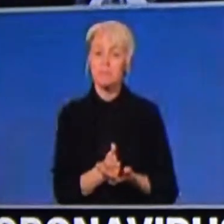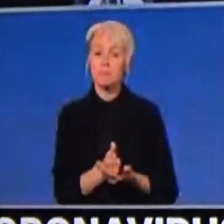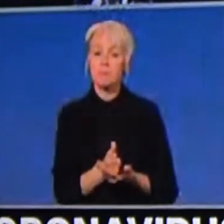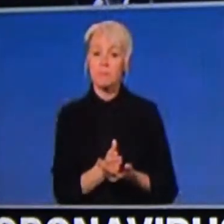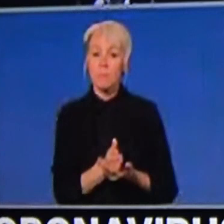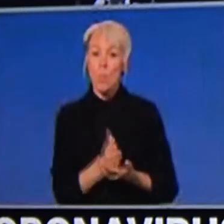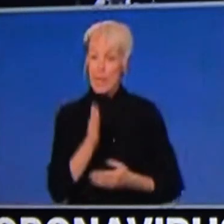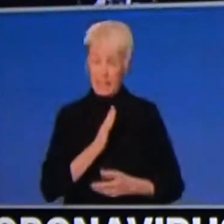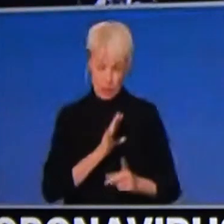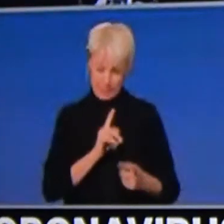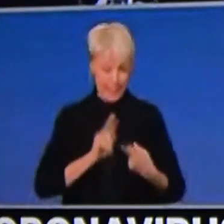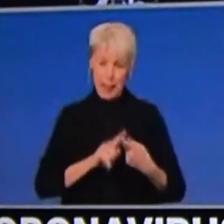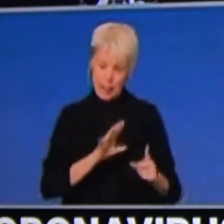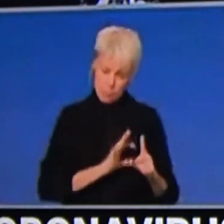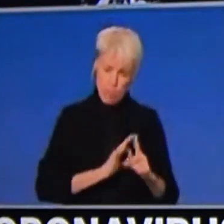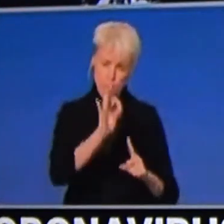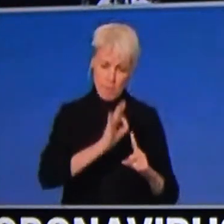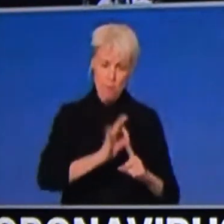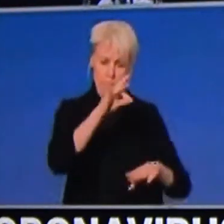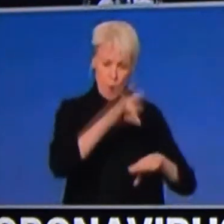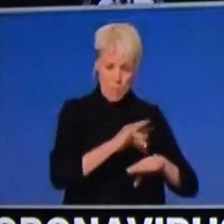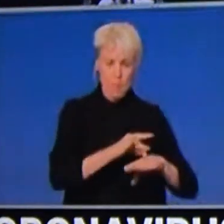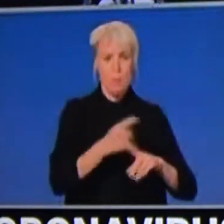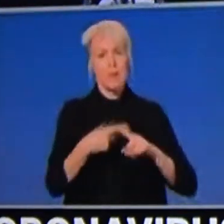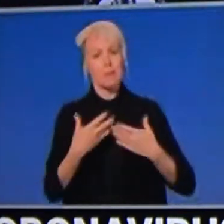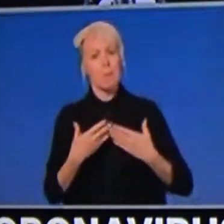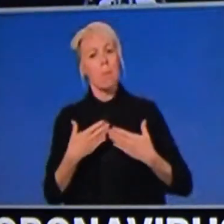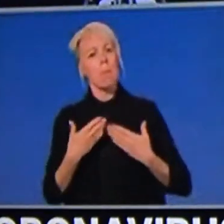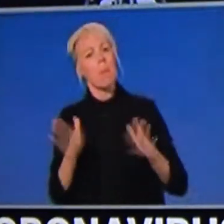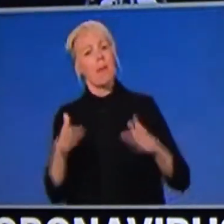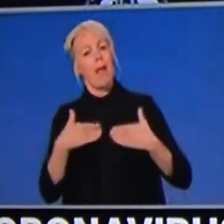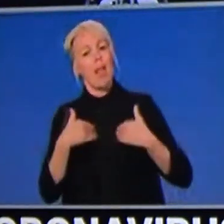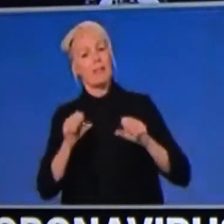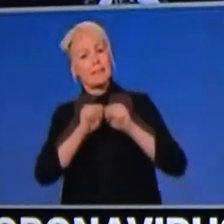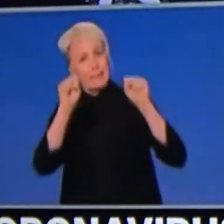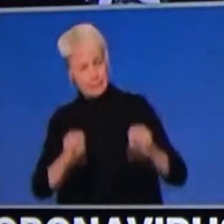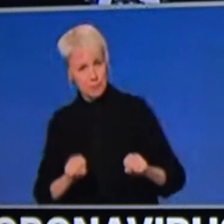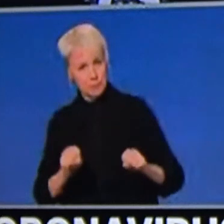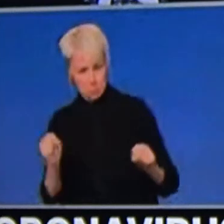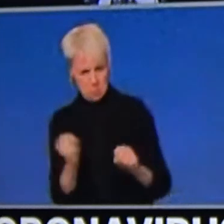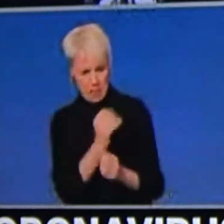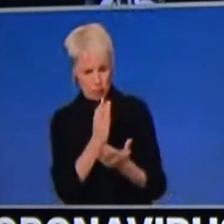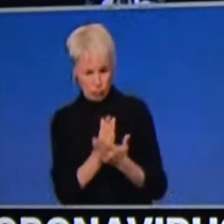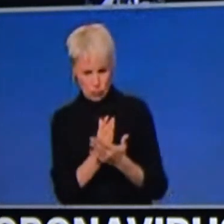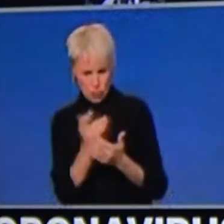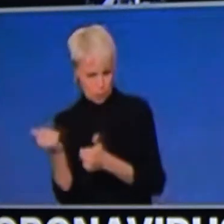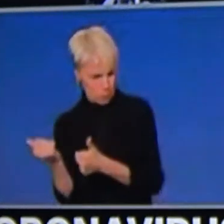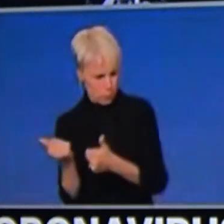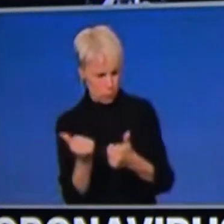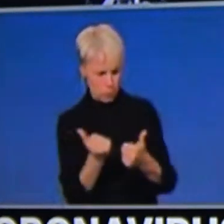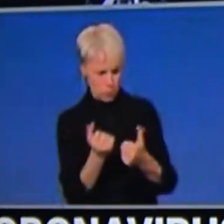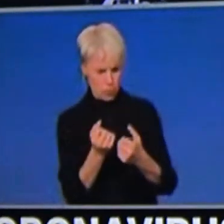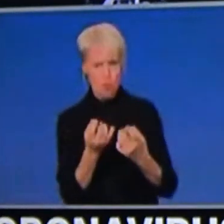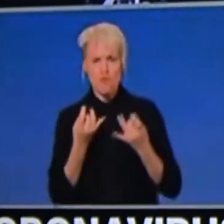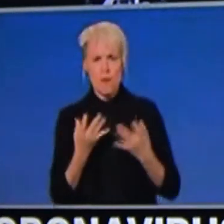get even stronger if we are going to be able to relax distancing and take us through this pandemic